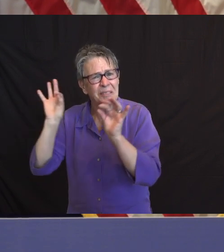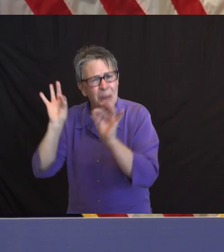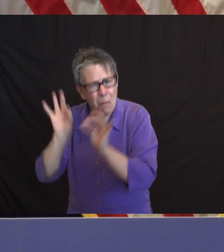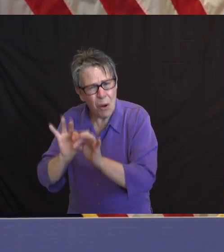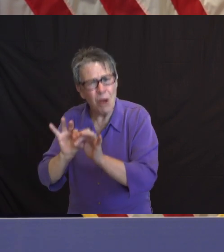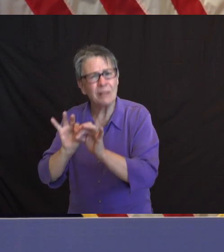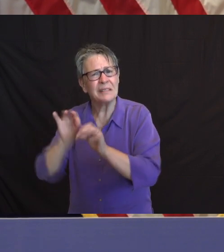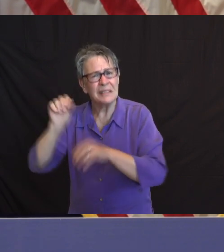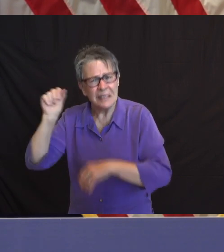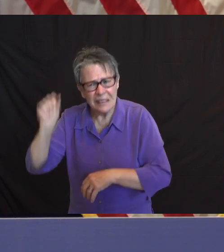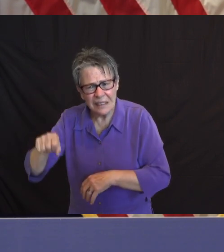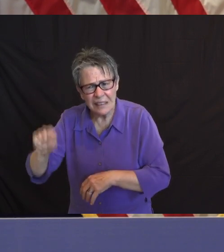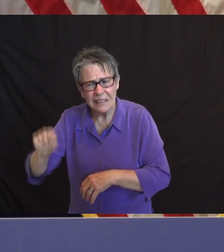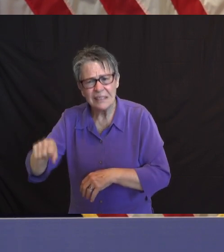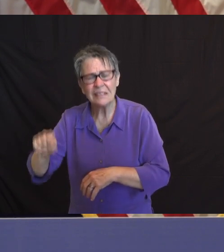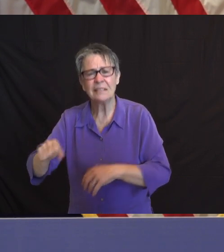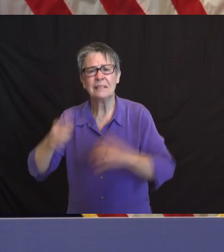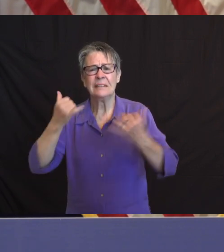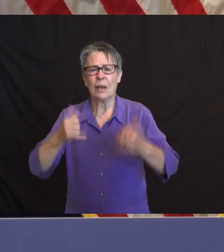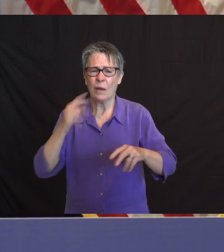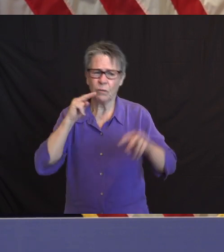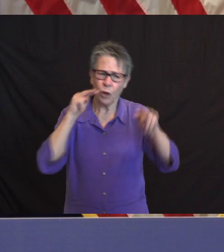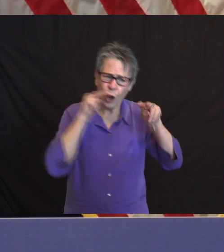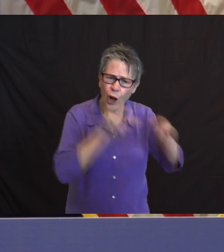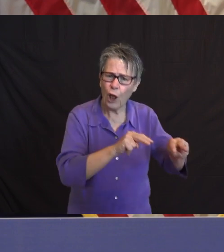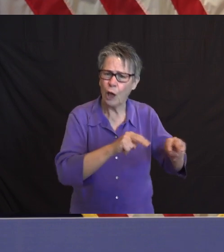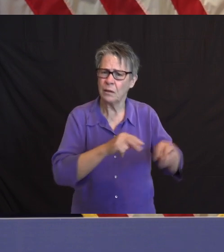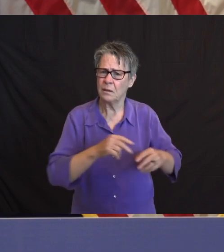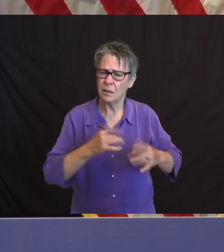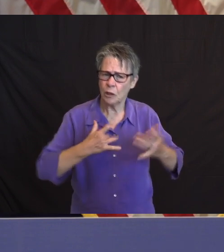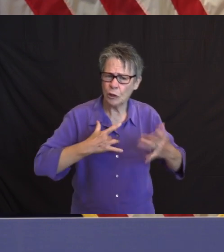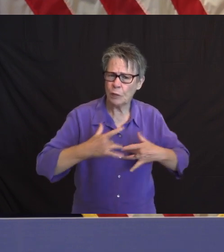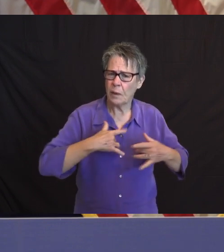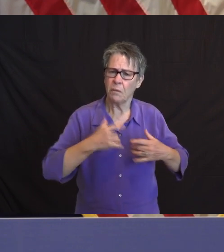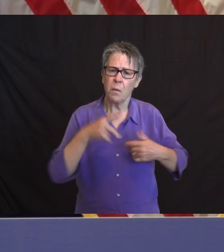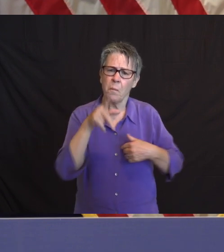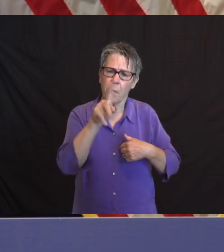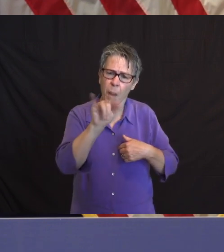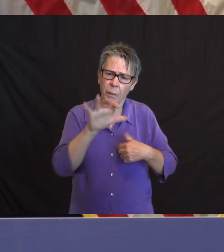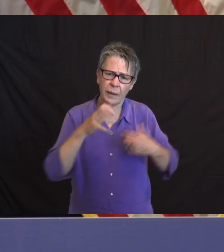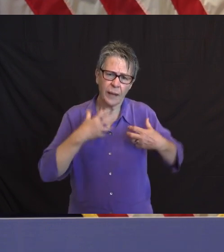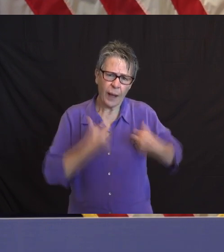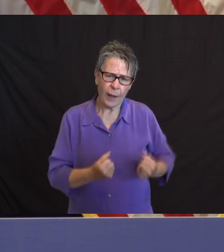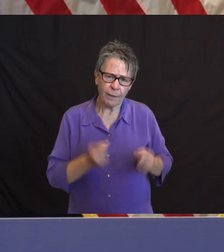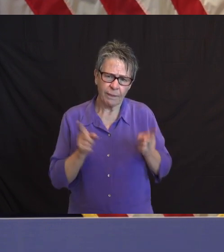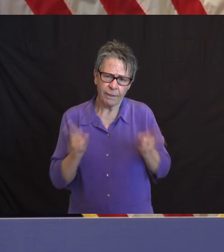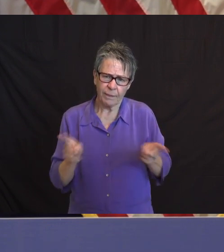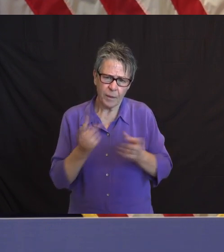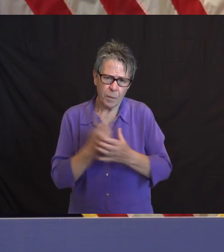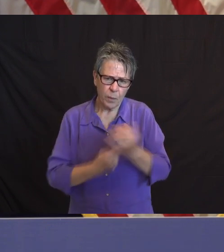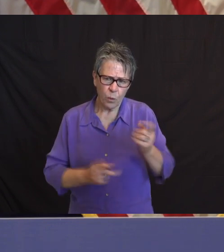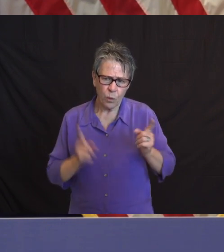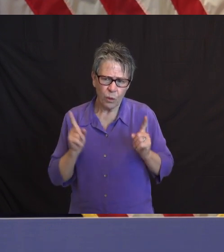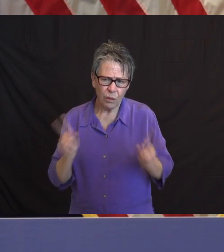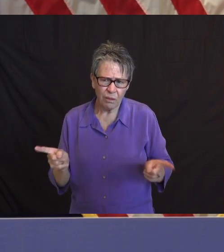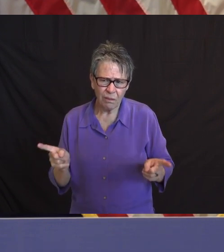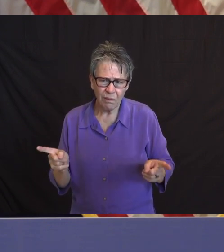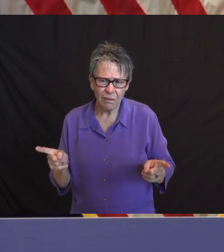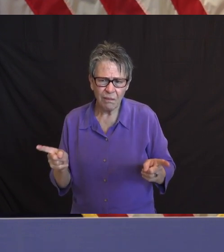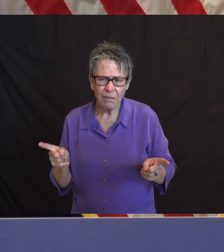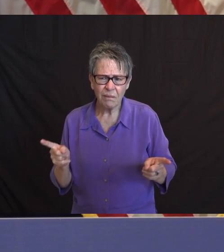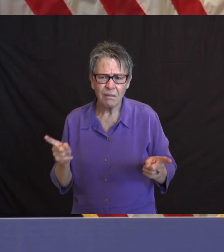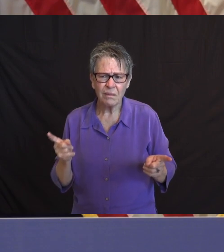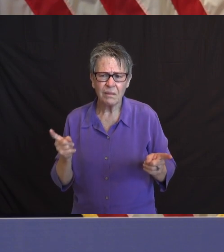I believe, Dustin, I'm going backwards. I believe, and then I'll turn it over to Kevin, I believe there was a hiccup at one of the banks this weekend